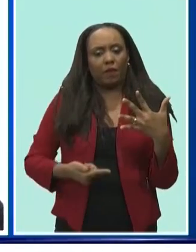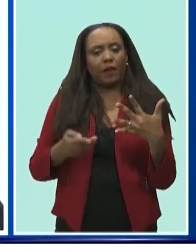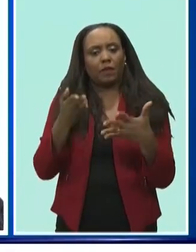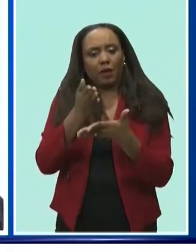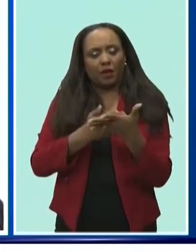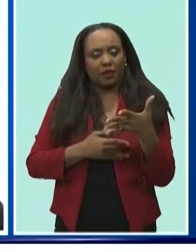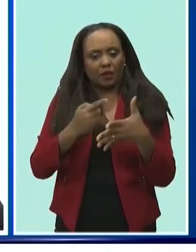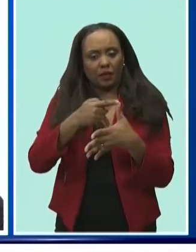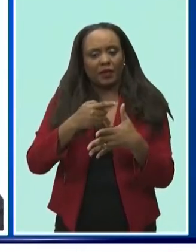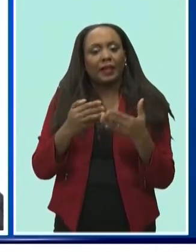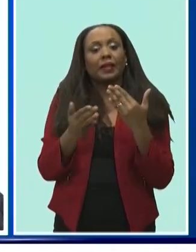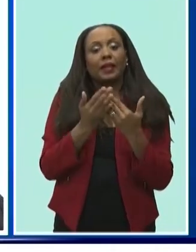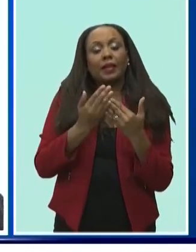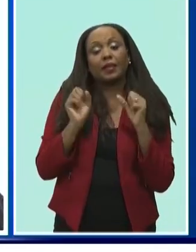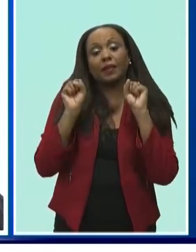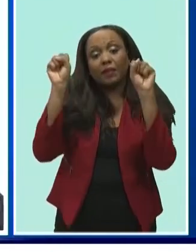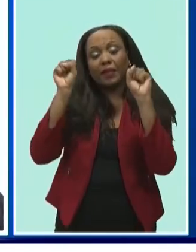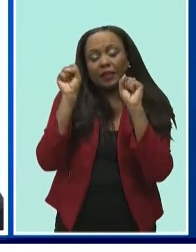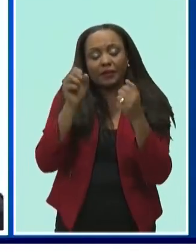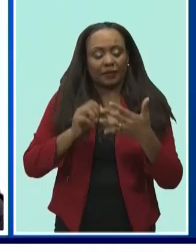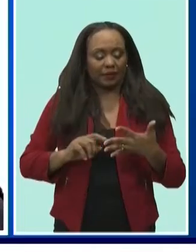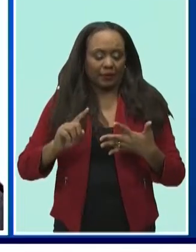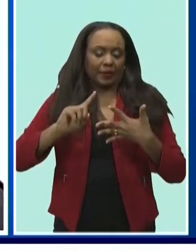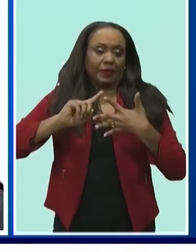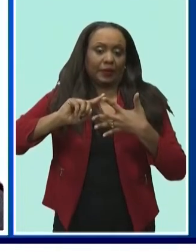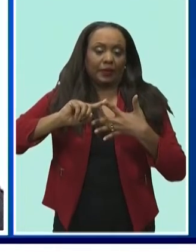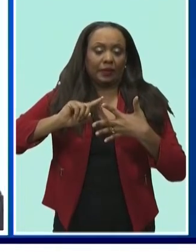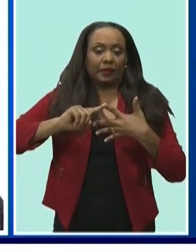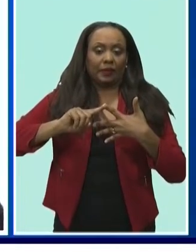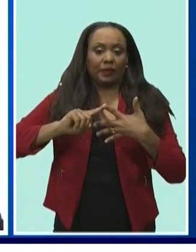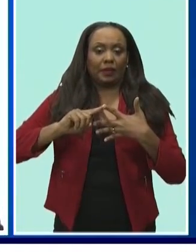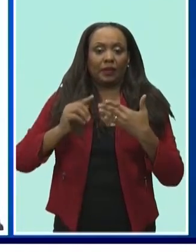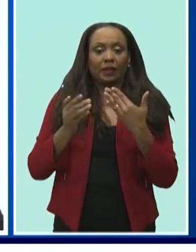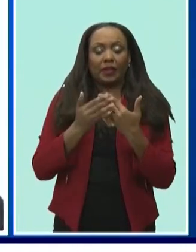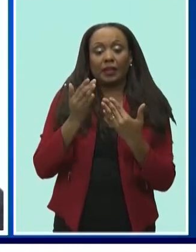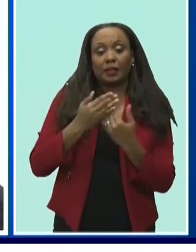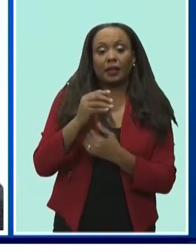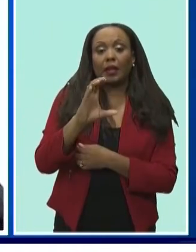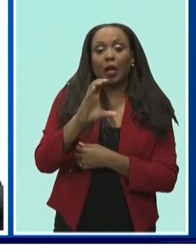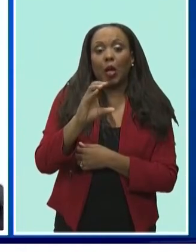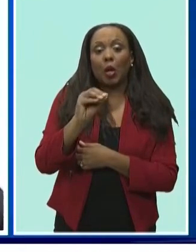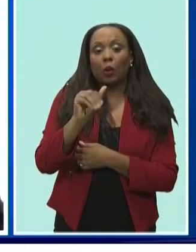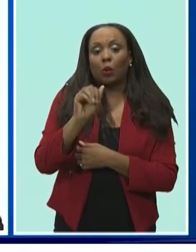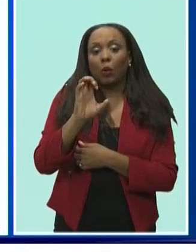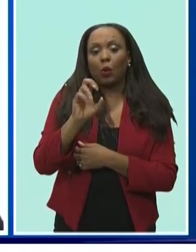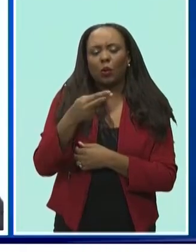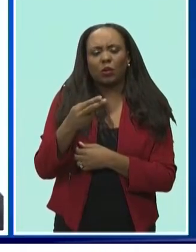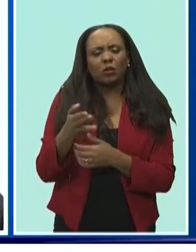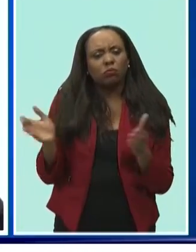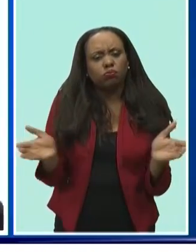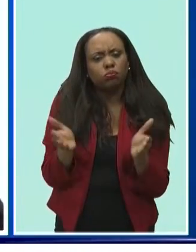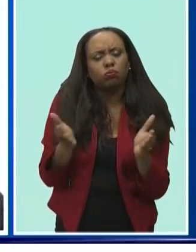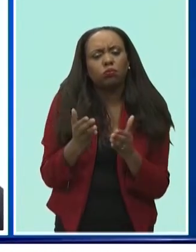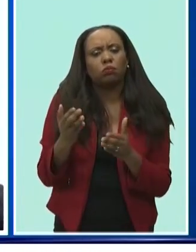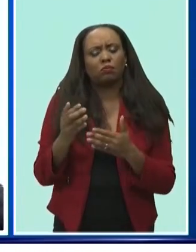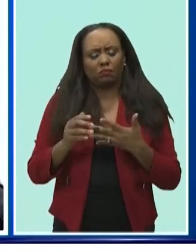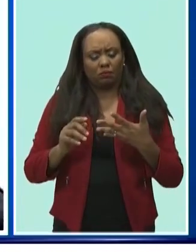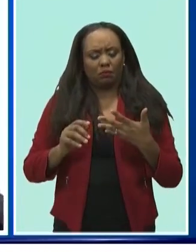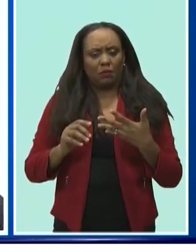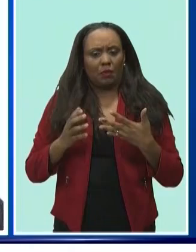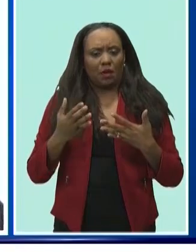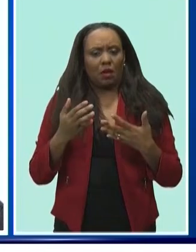component, which gets our participants moving. We have our Easy Coach, which coaches you via disease management